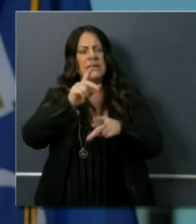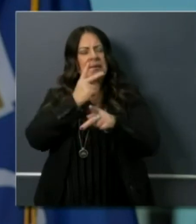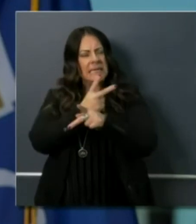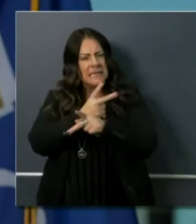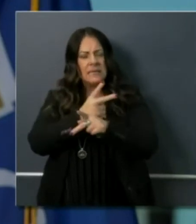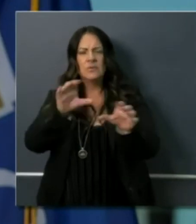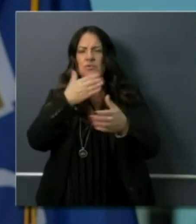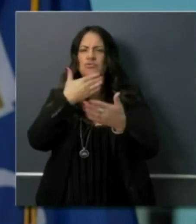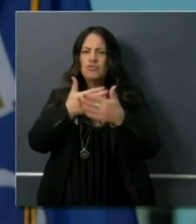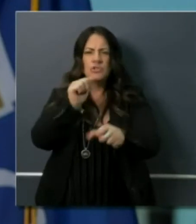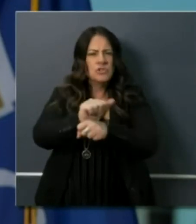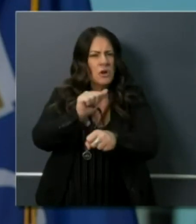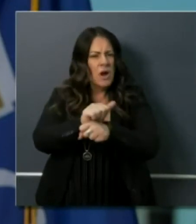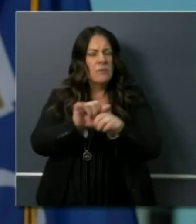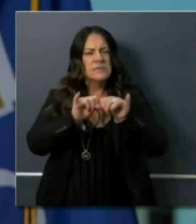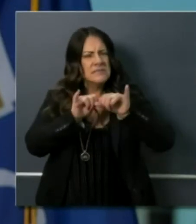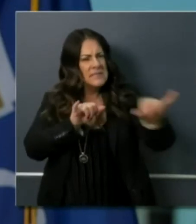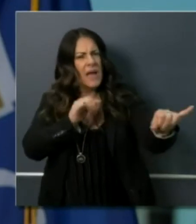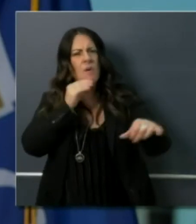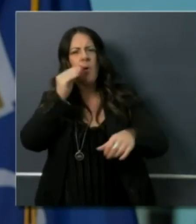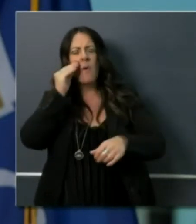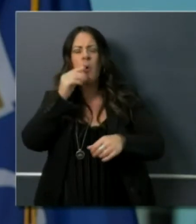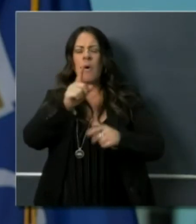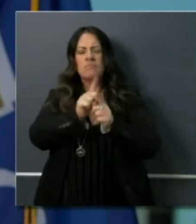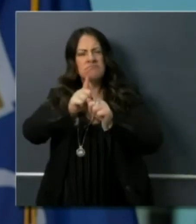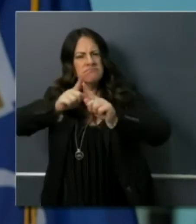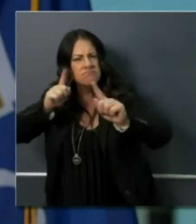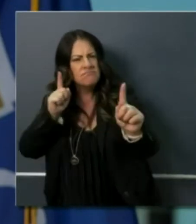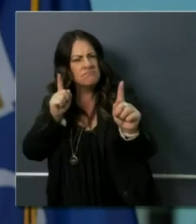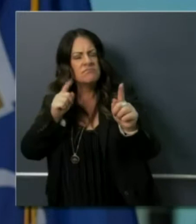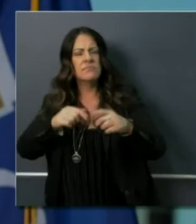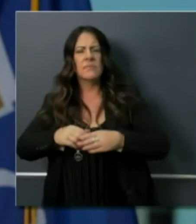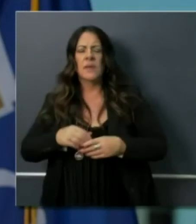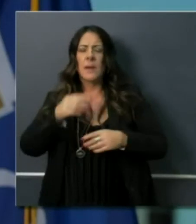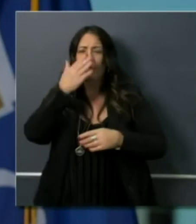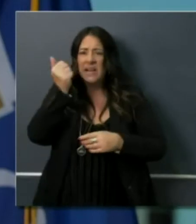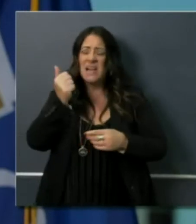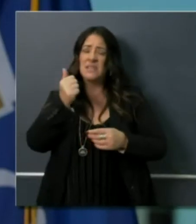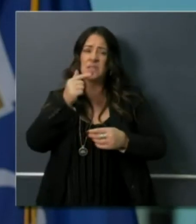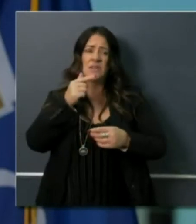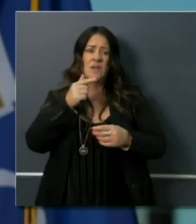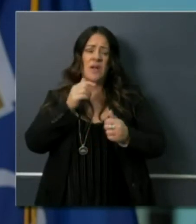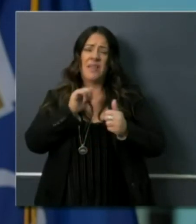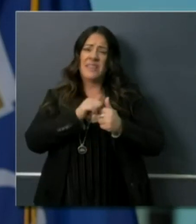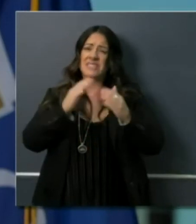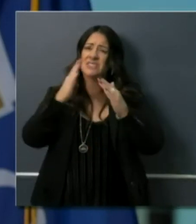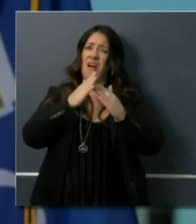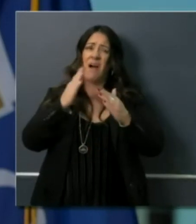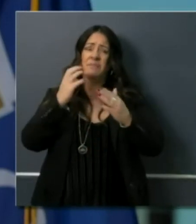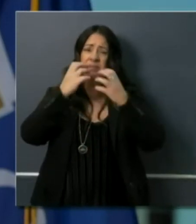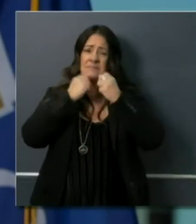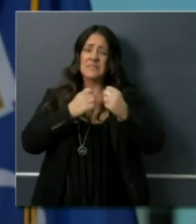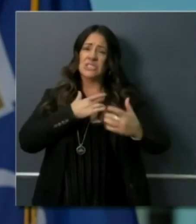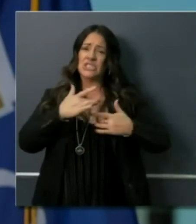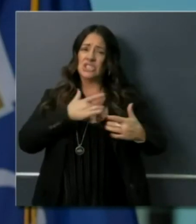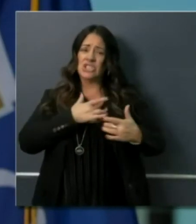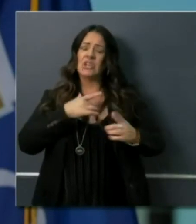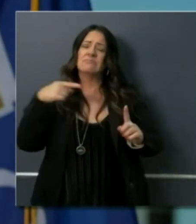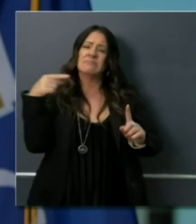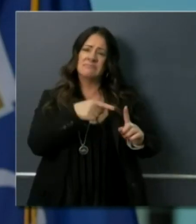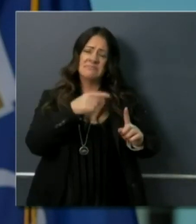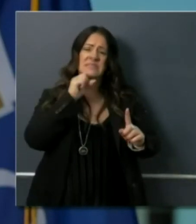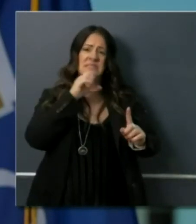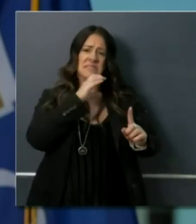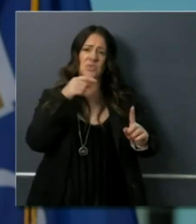social distancing and staying at home, that the vulnerability of the residents in these facilities is a top priority for California, not only